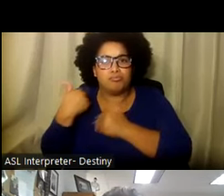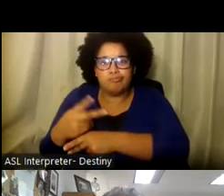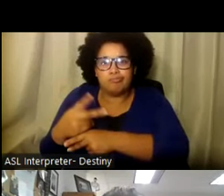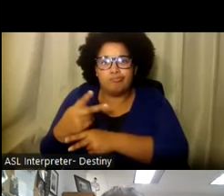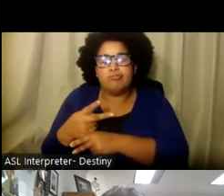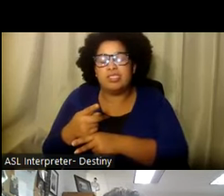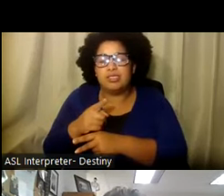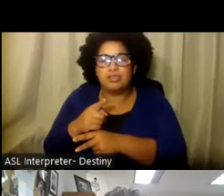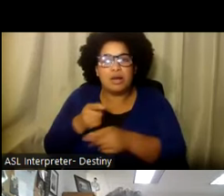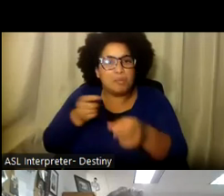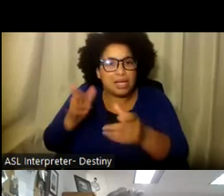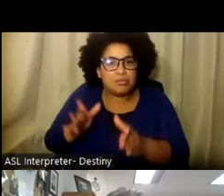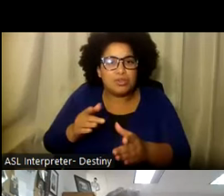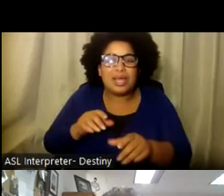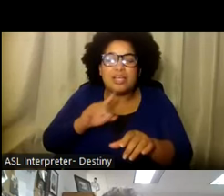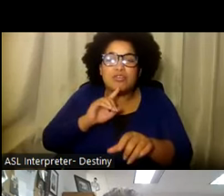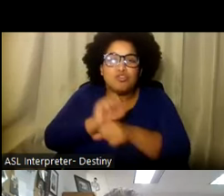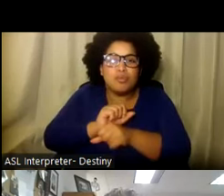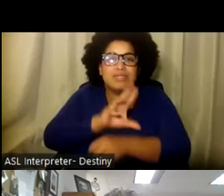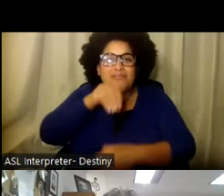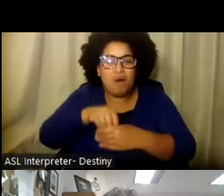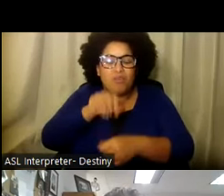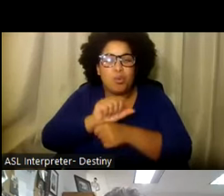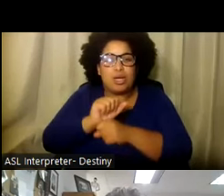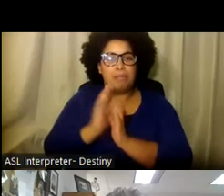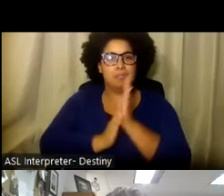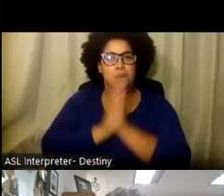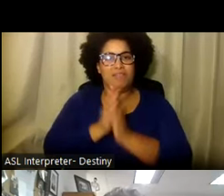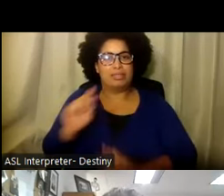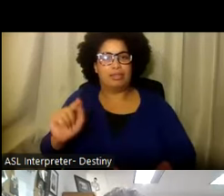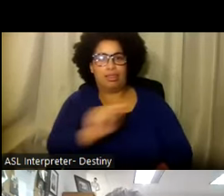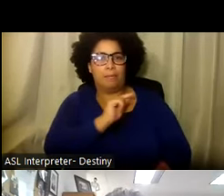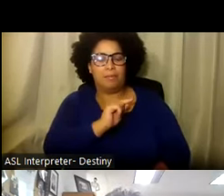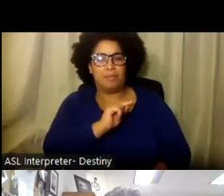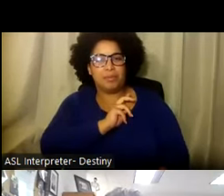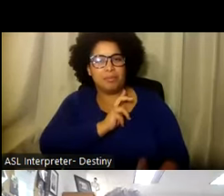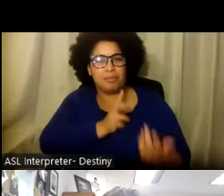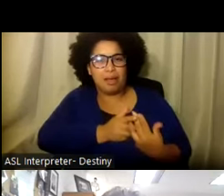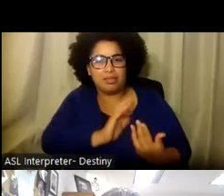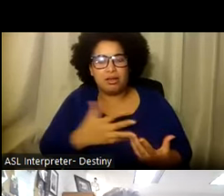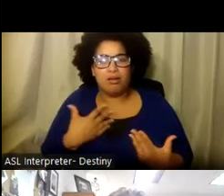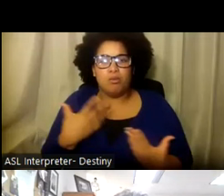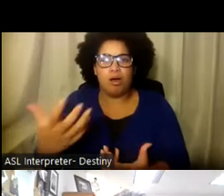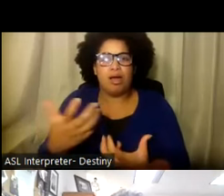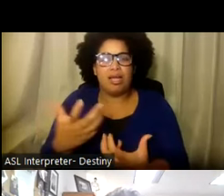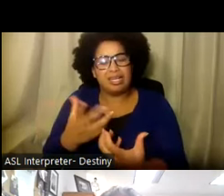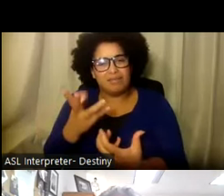are really wanting to do. It really drives them and meets their passion in serving people with